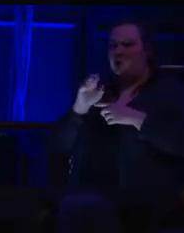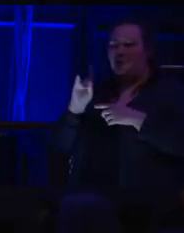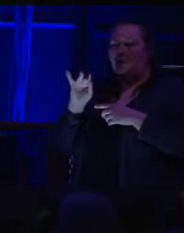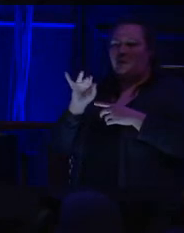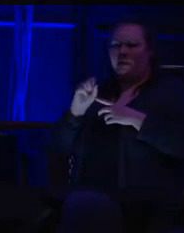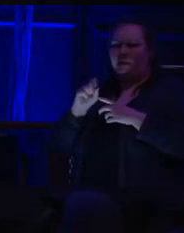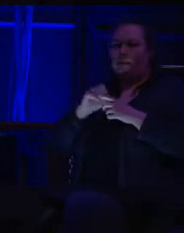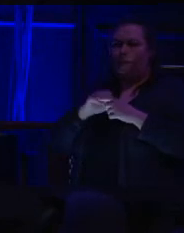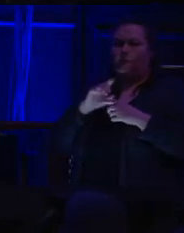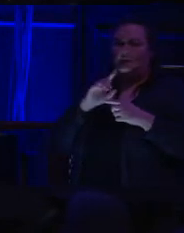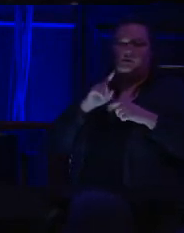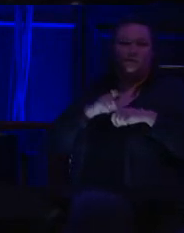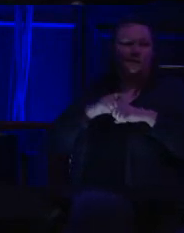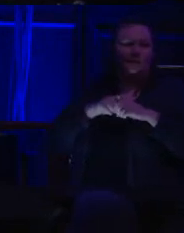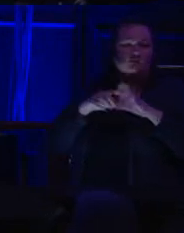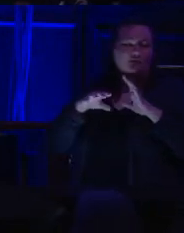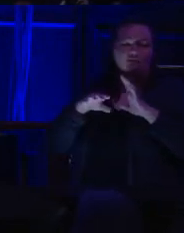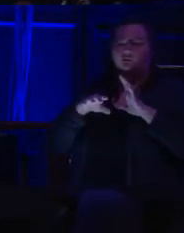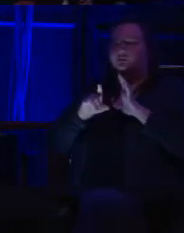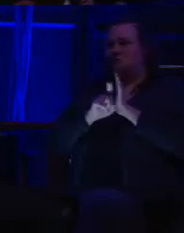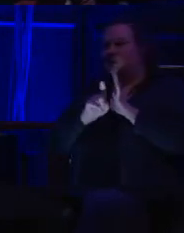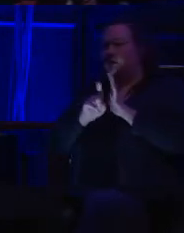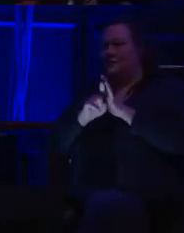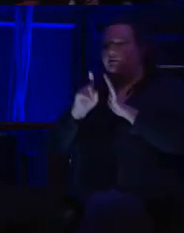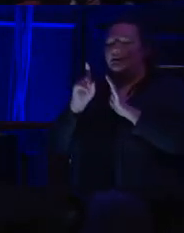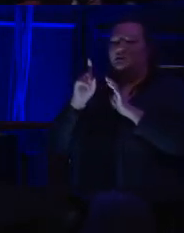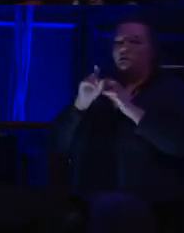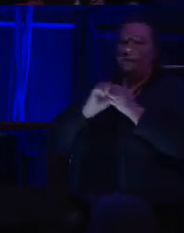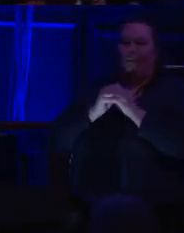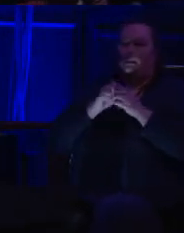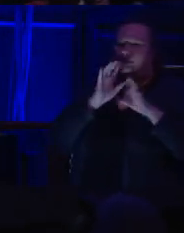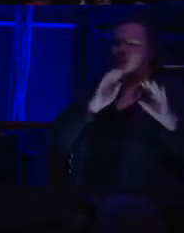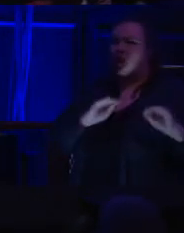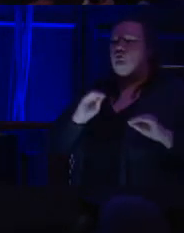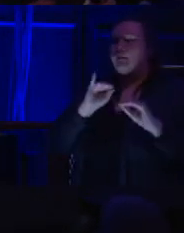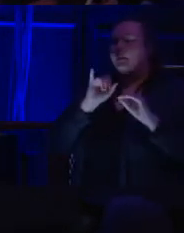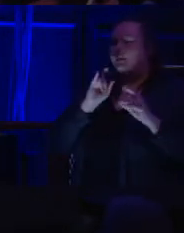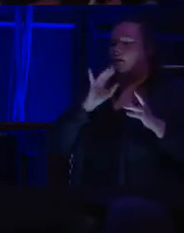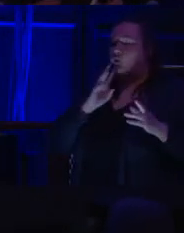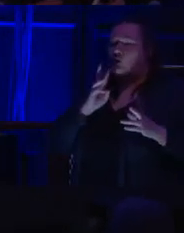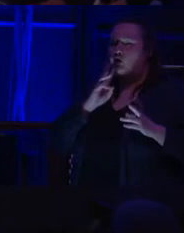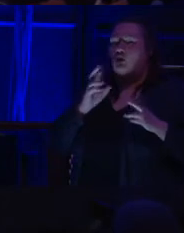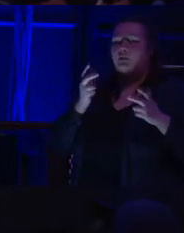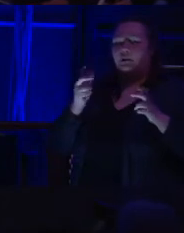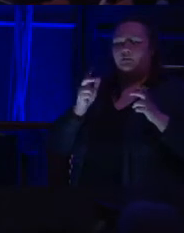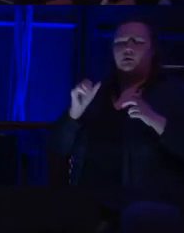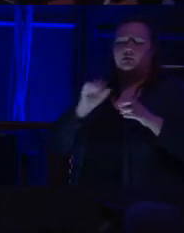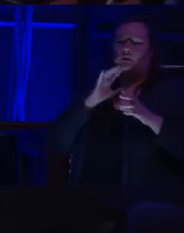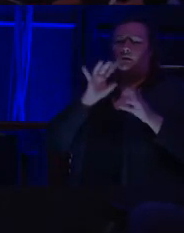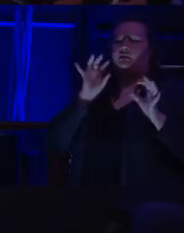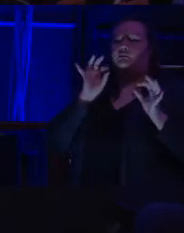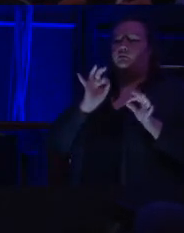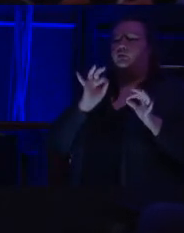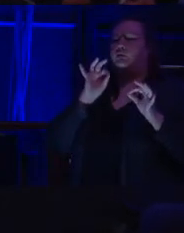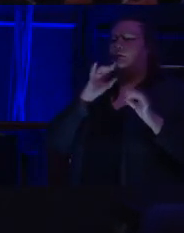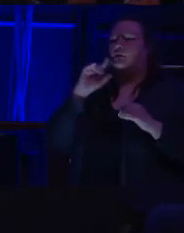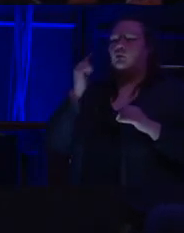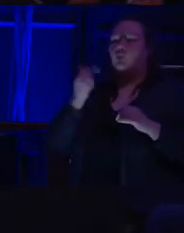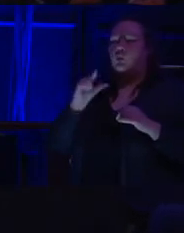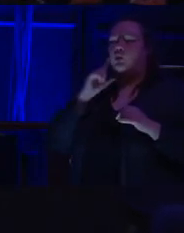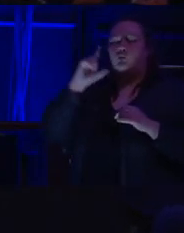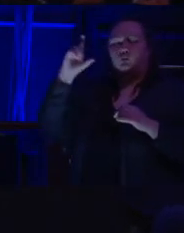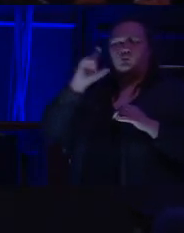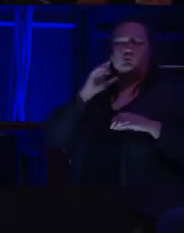bell tower chimes and the athletes moving like bodies of water, basketballs like perfect gold moons balanced